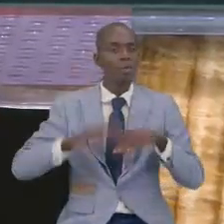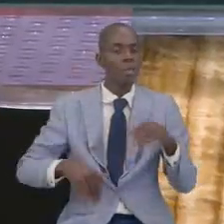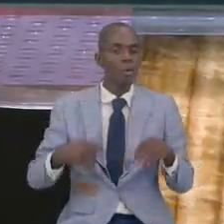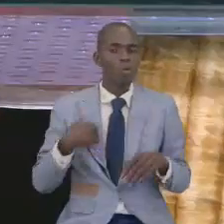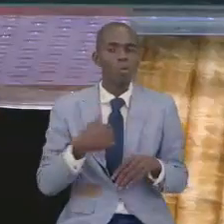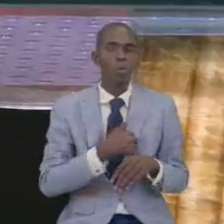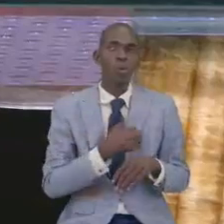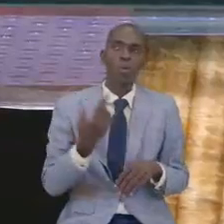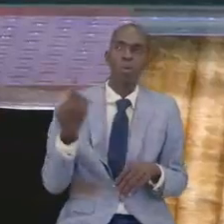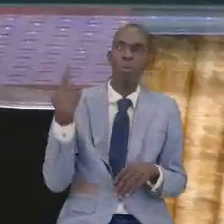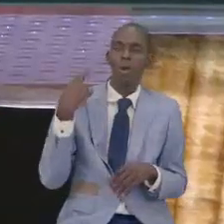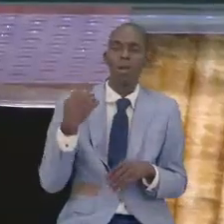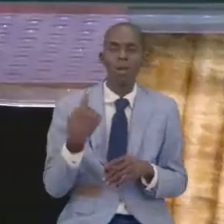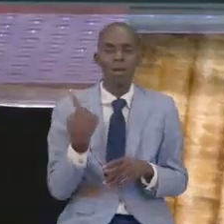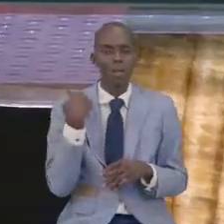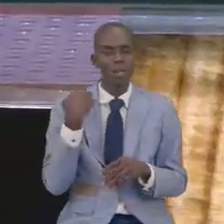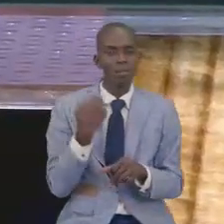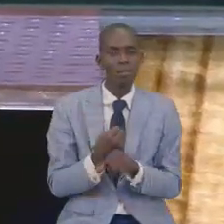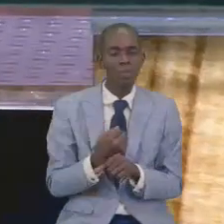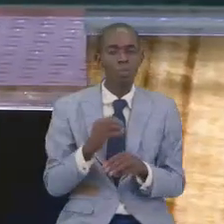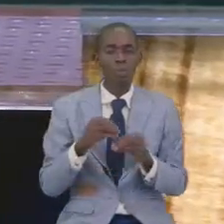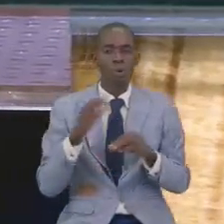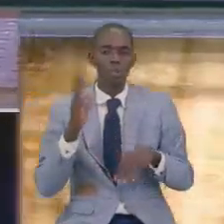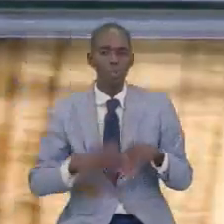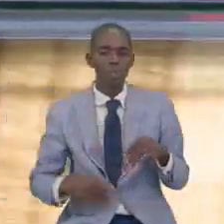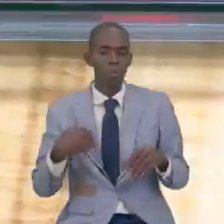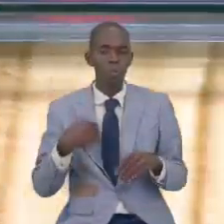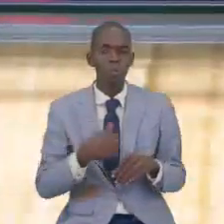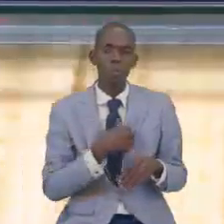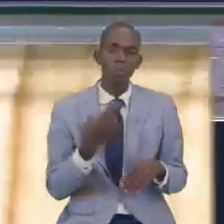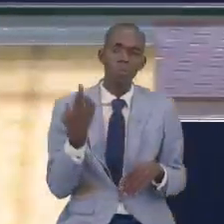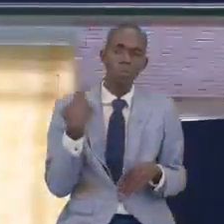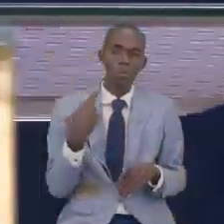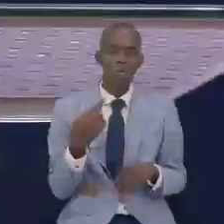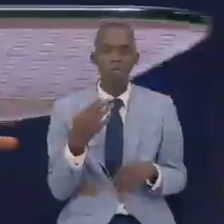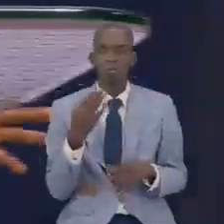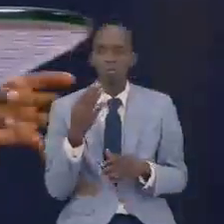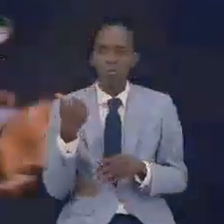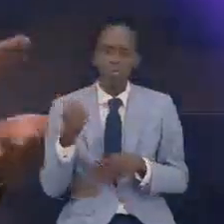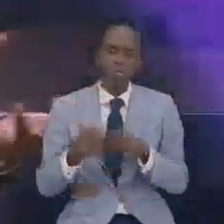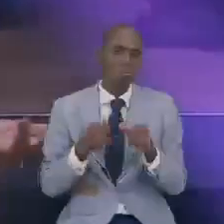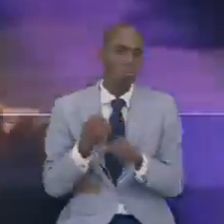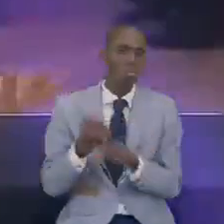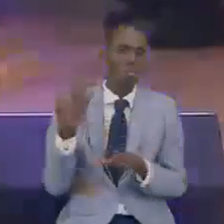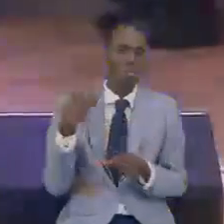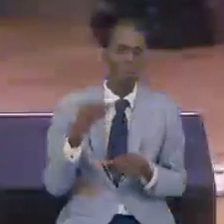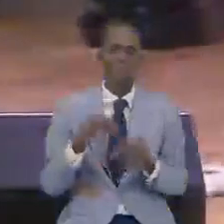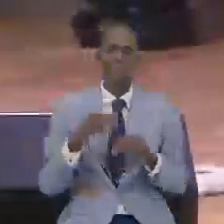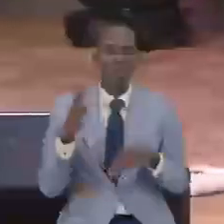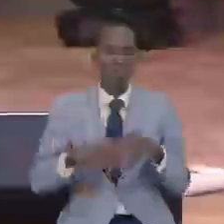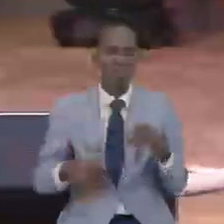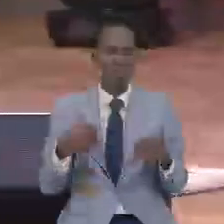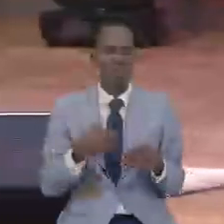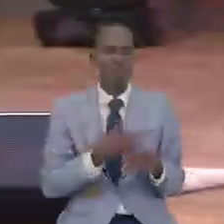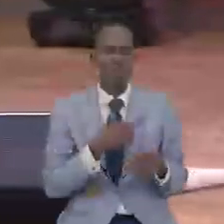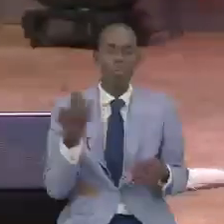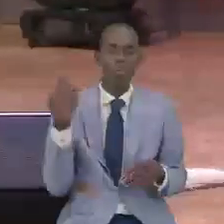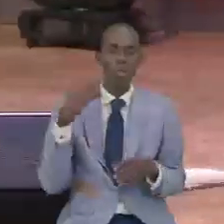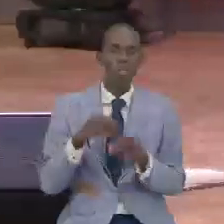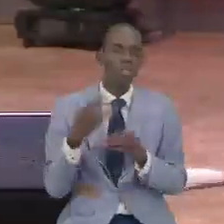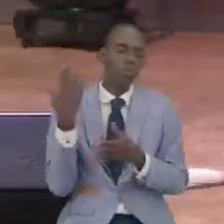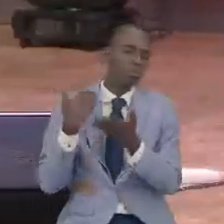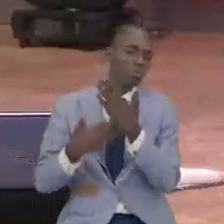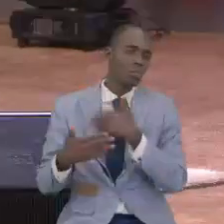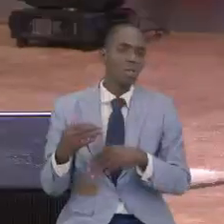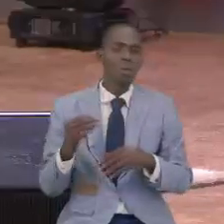more than we were a decade ago, and more than we were in the past, more than we were among our peers,